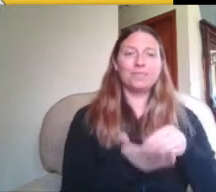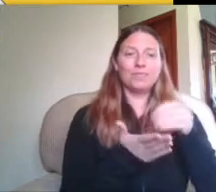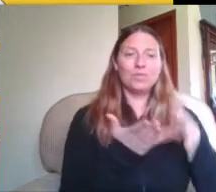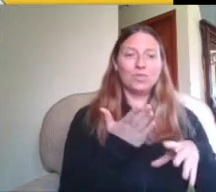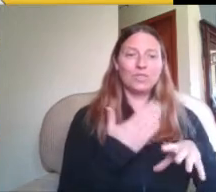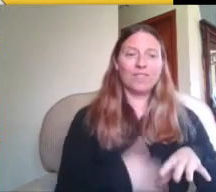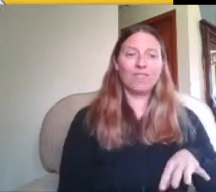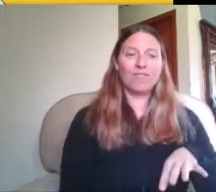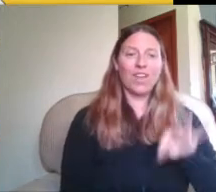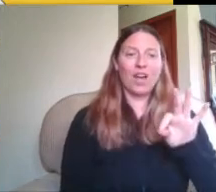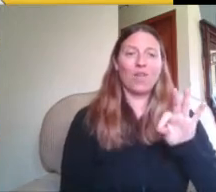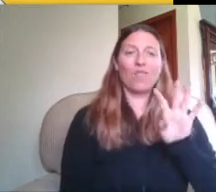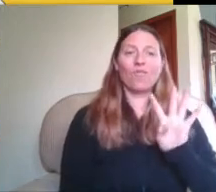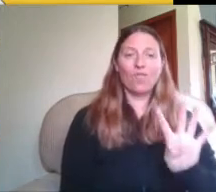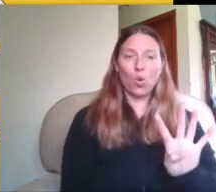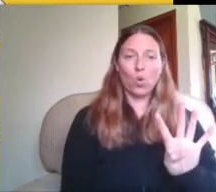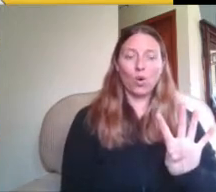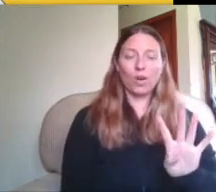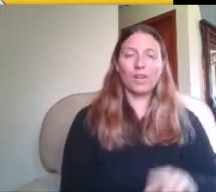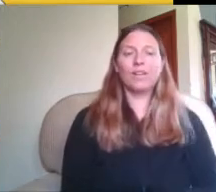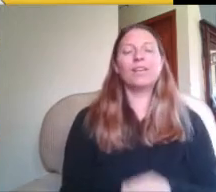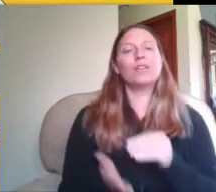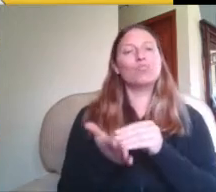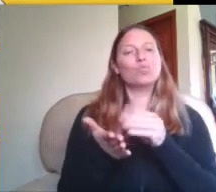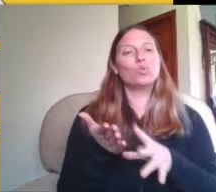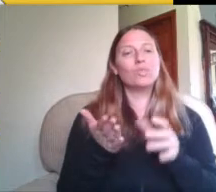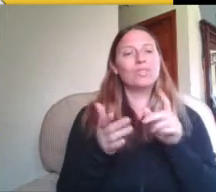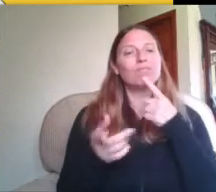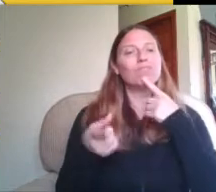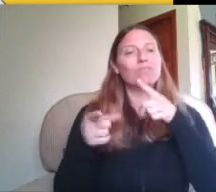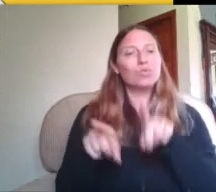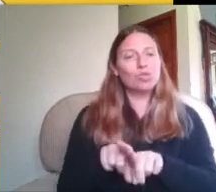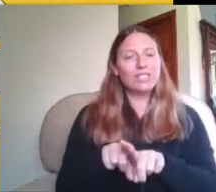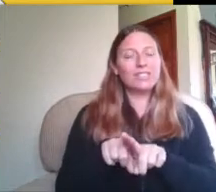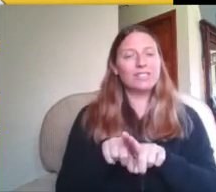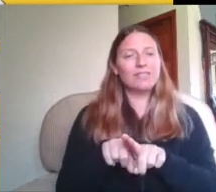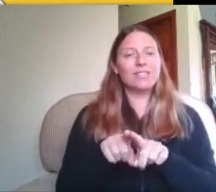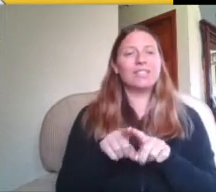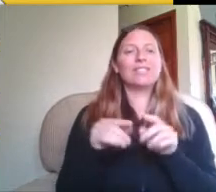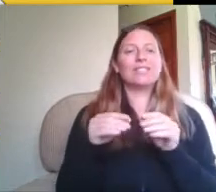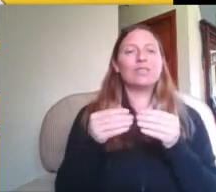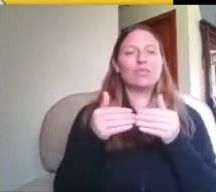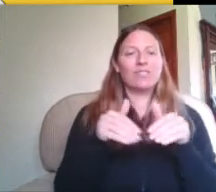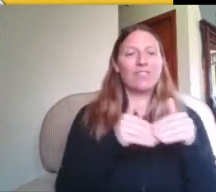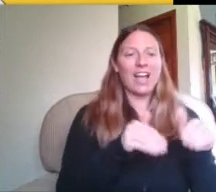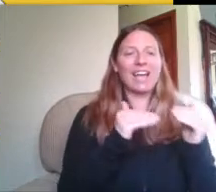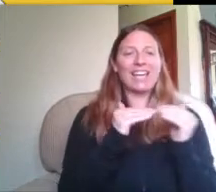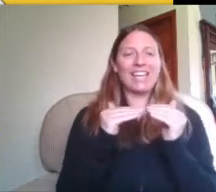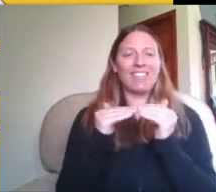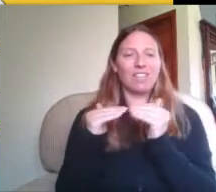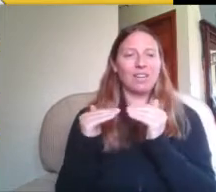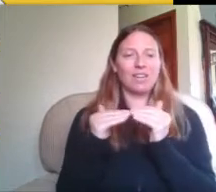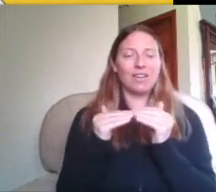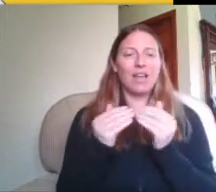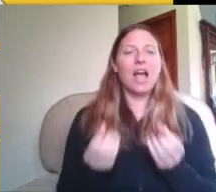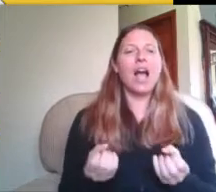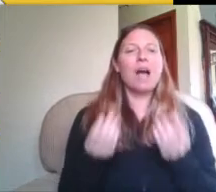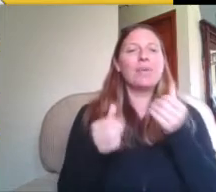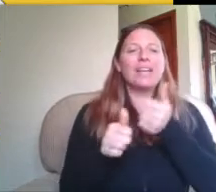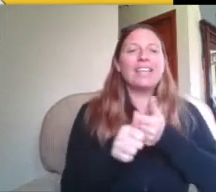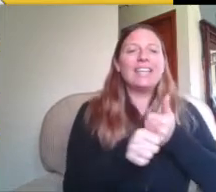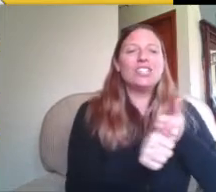4. The students agreed to divide the arrowheads evenly. How many arrowheads should each student